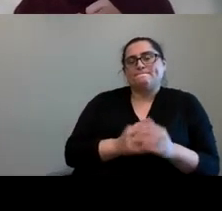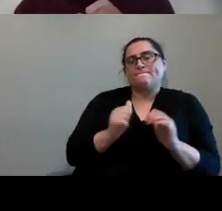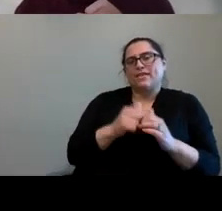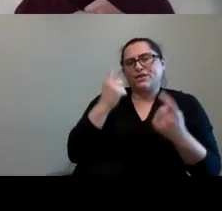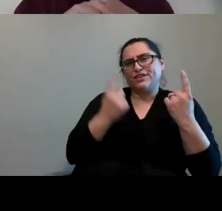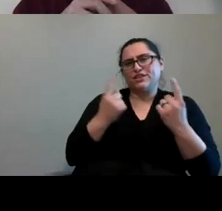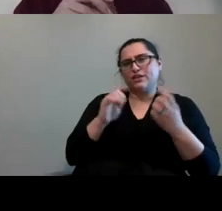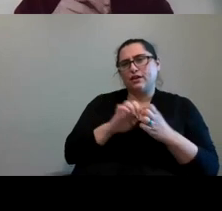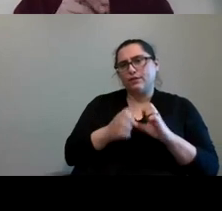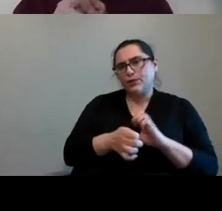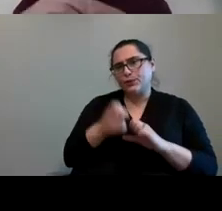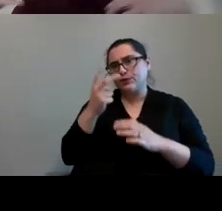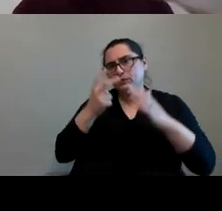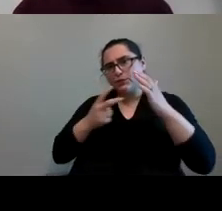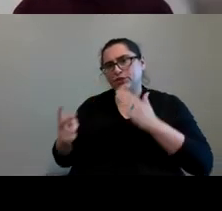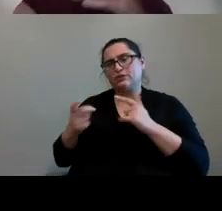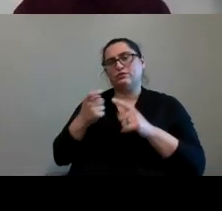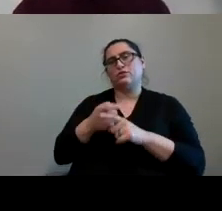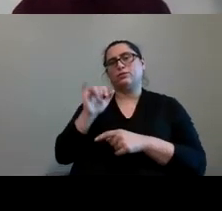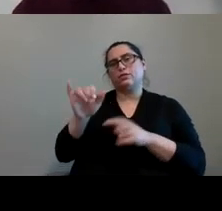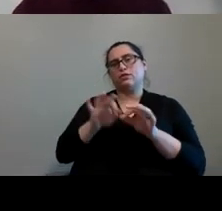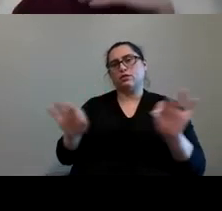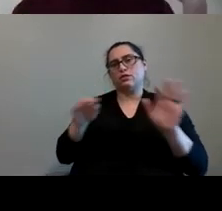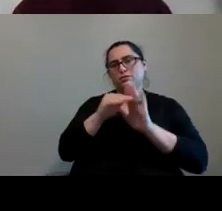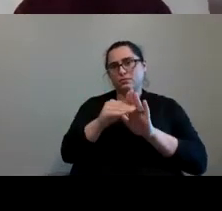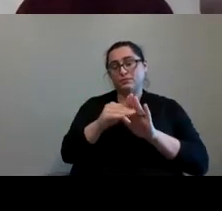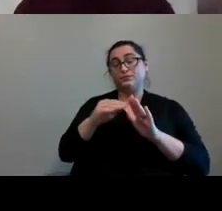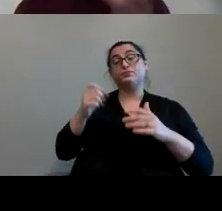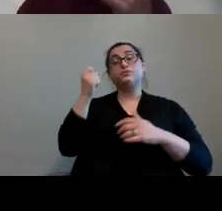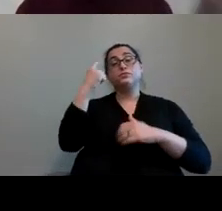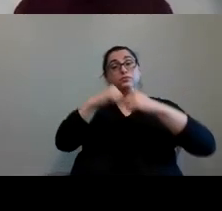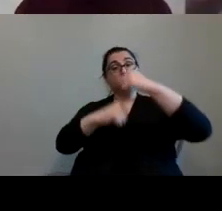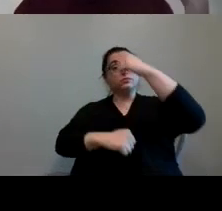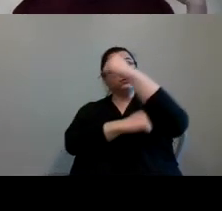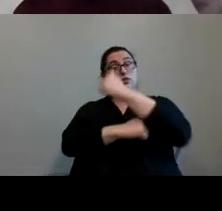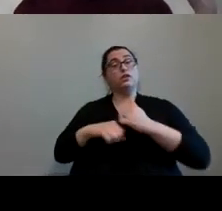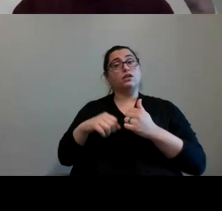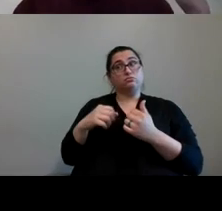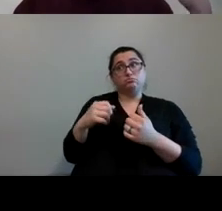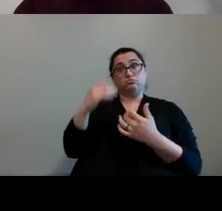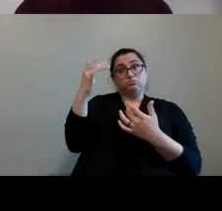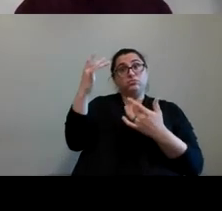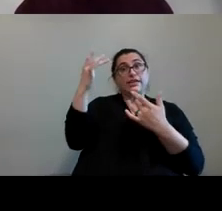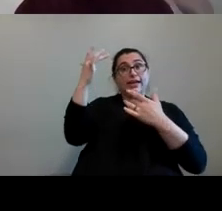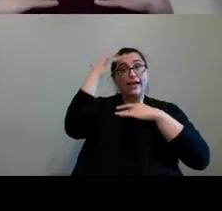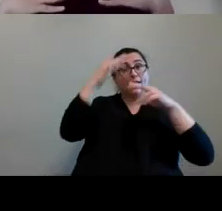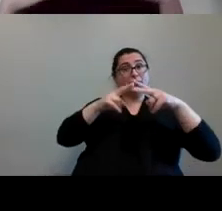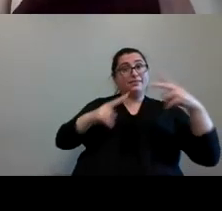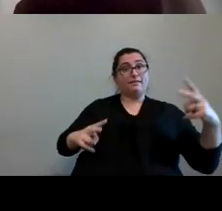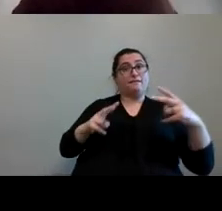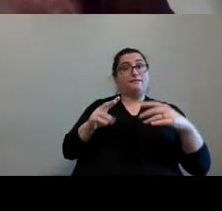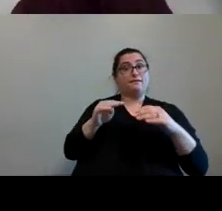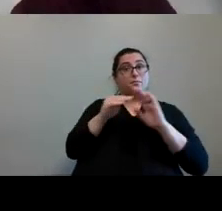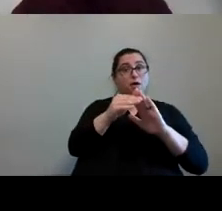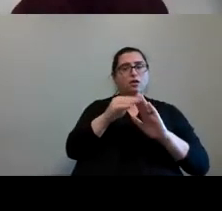evolutionary predictability from the light of these language models, because fundamentally they're epistatic models. Like they take a sequence context and